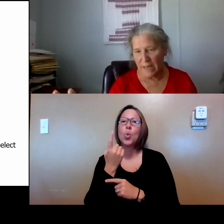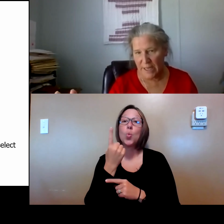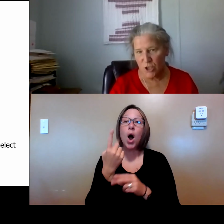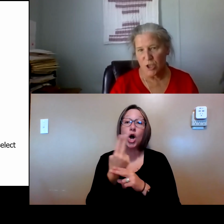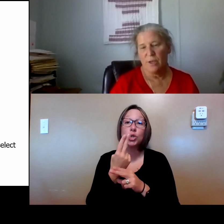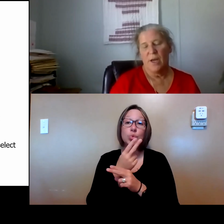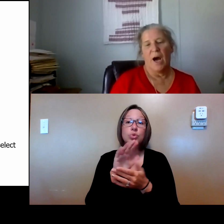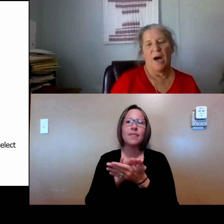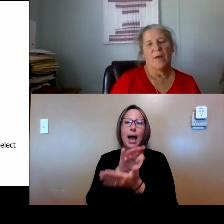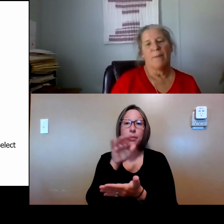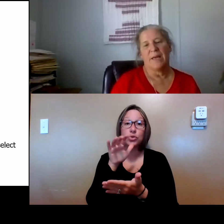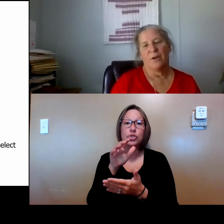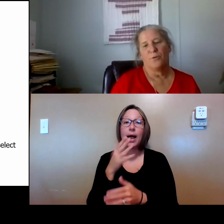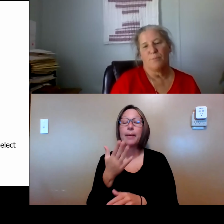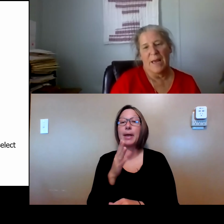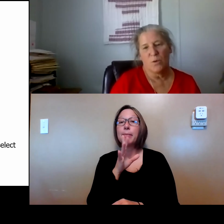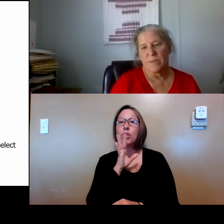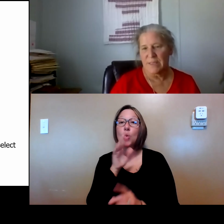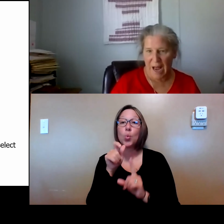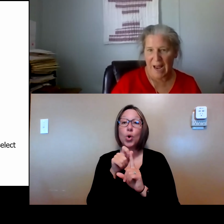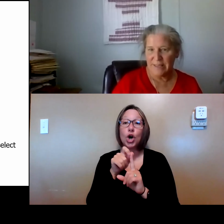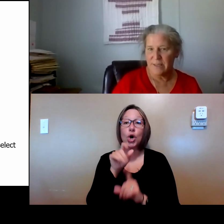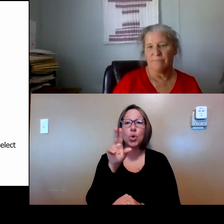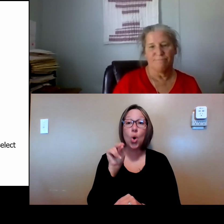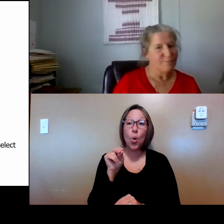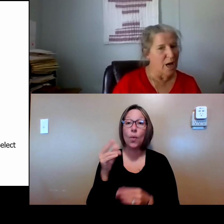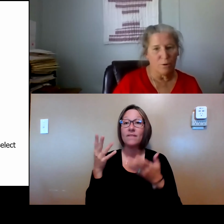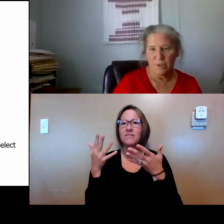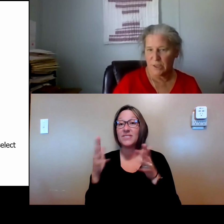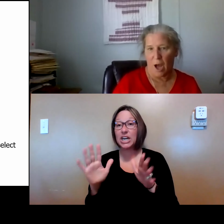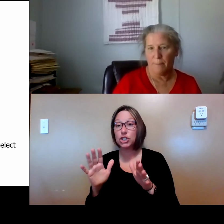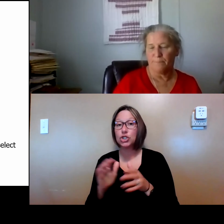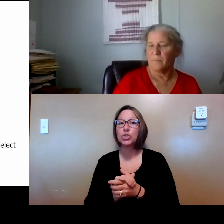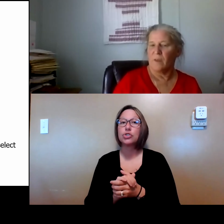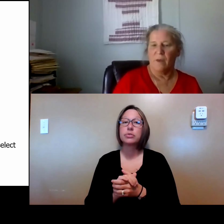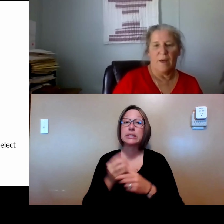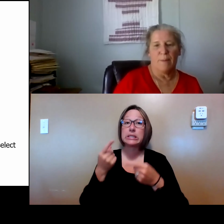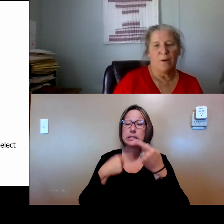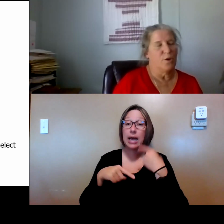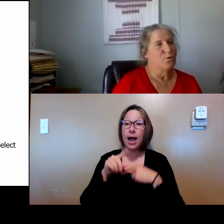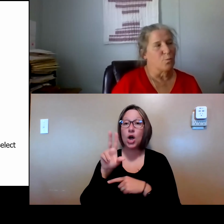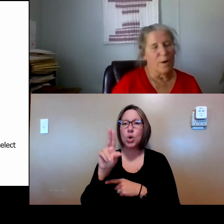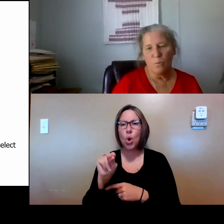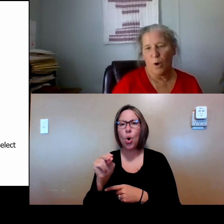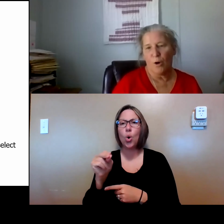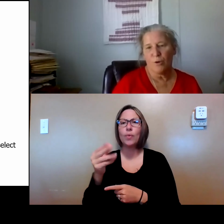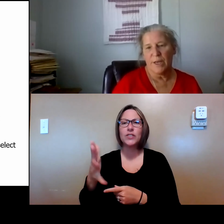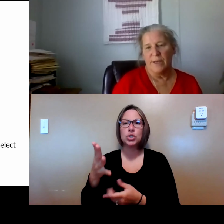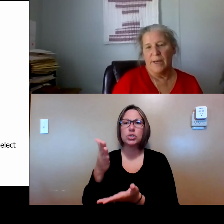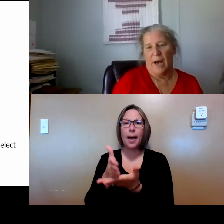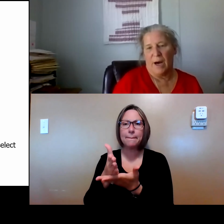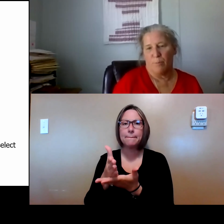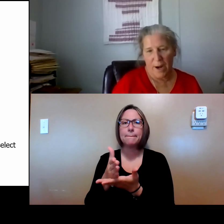or finished. They may use manual signs, no, stop. They may use written